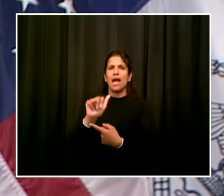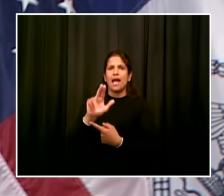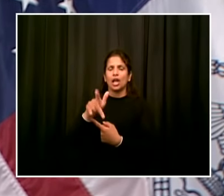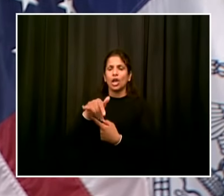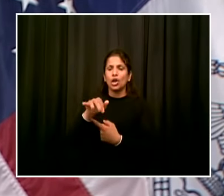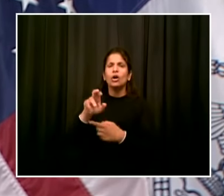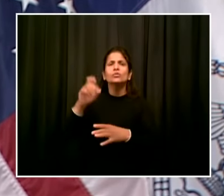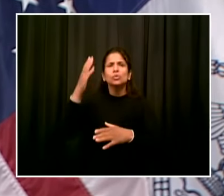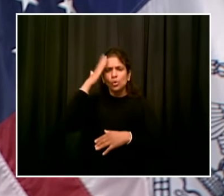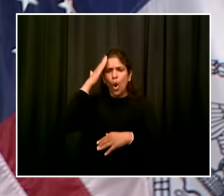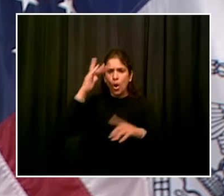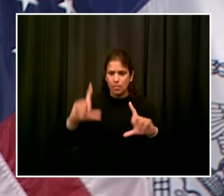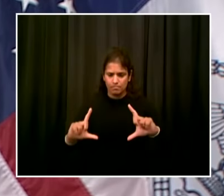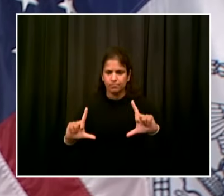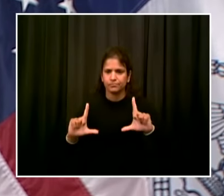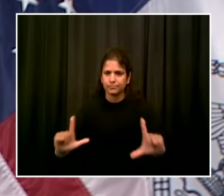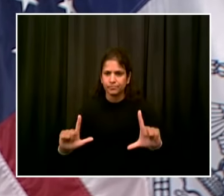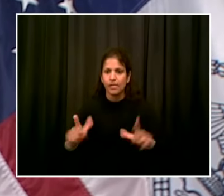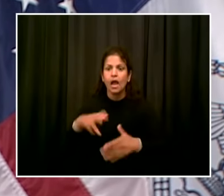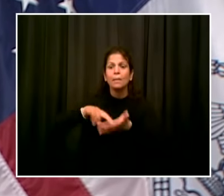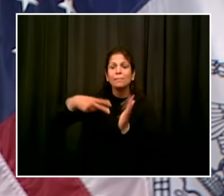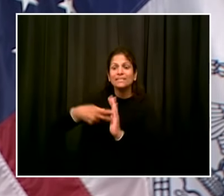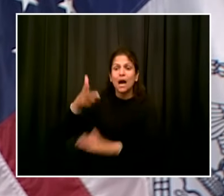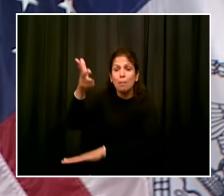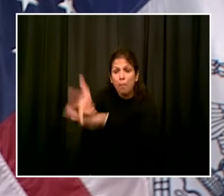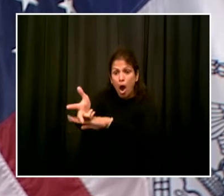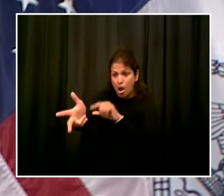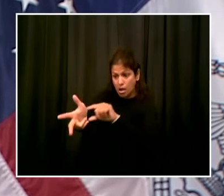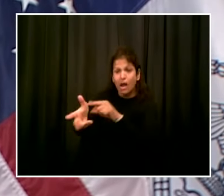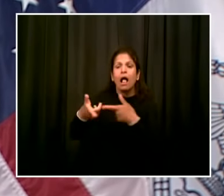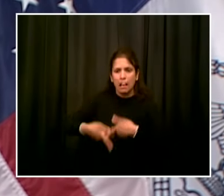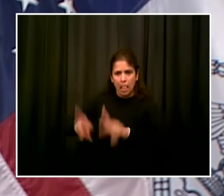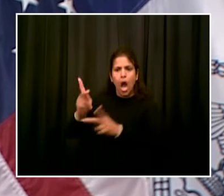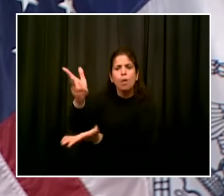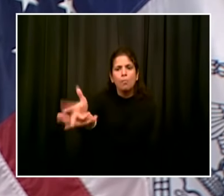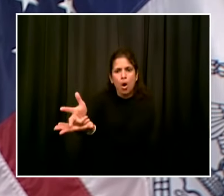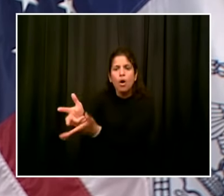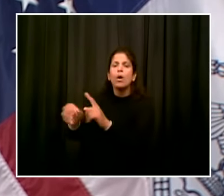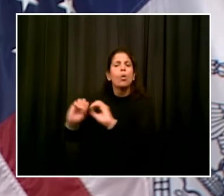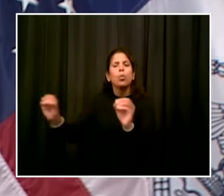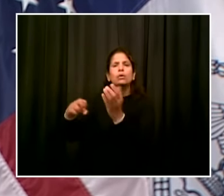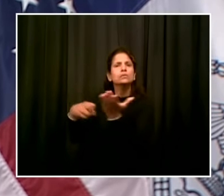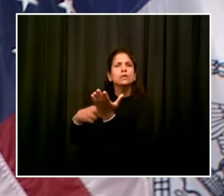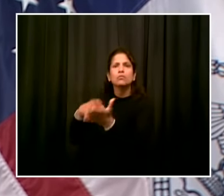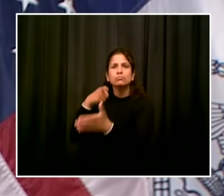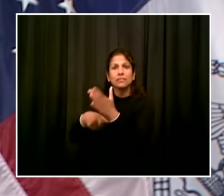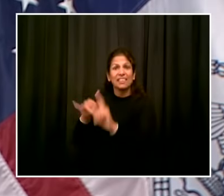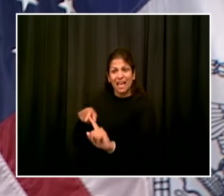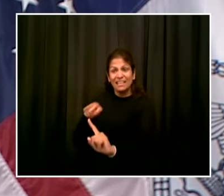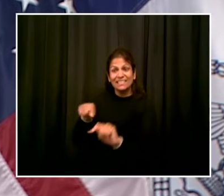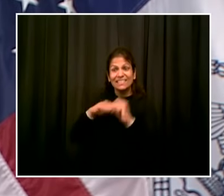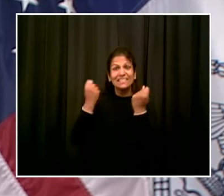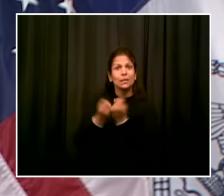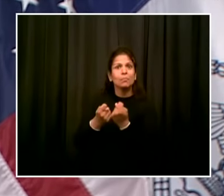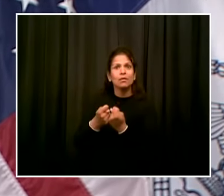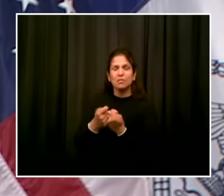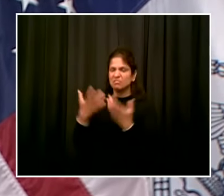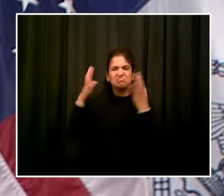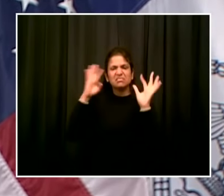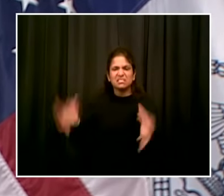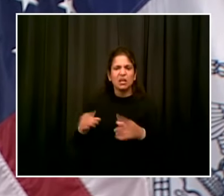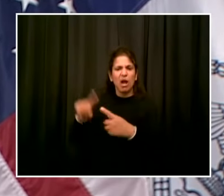now, is any arm of your government enforcing placard misuse by city employees? Yeah, there's still, from everything I understand, and we'll